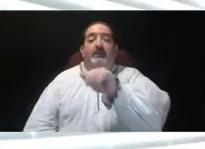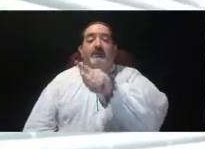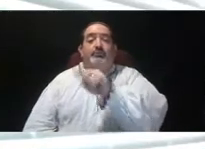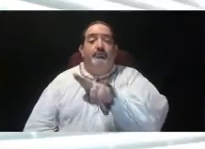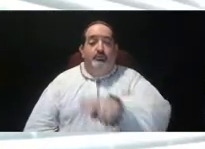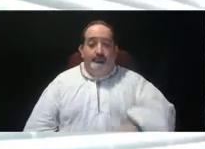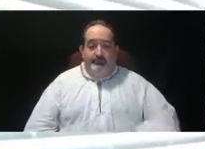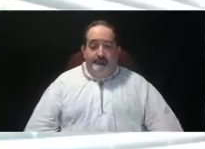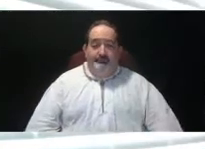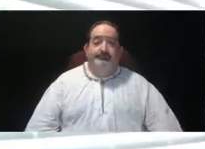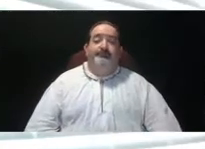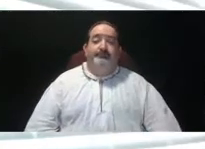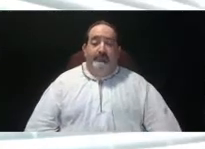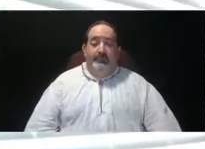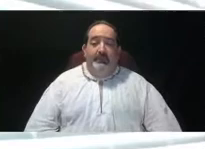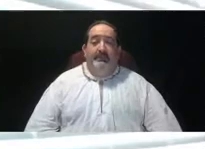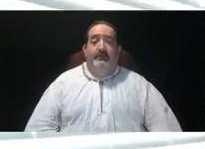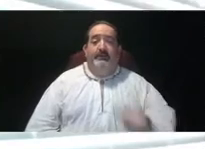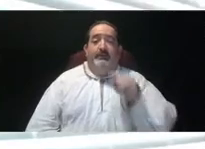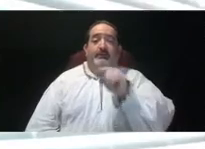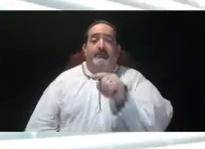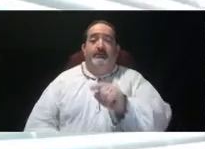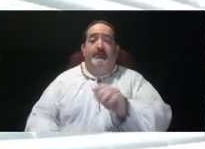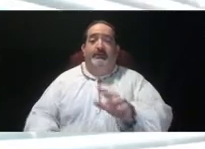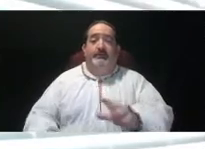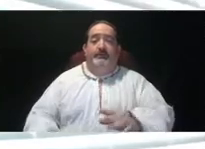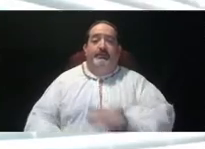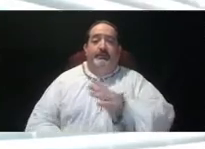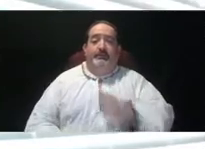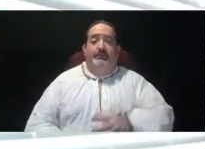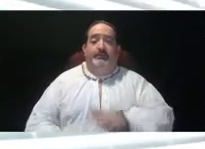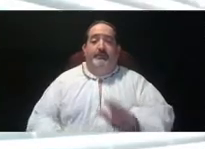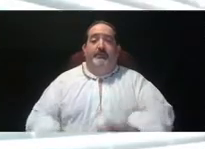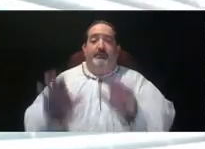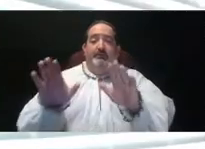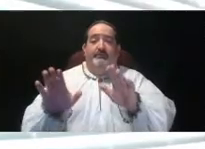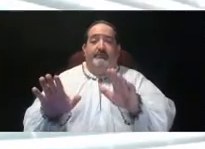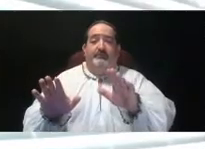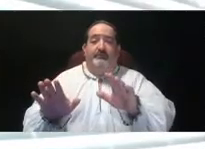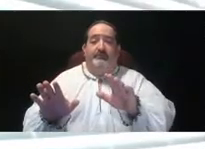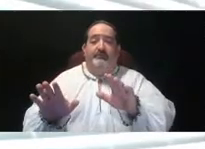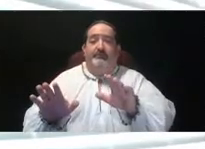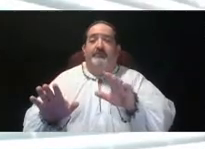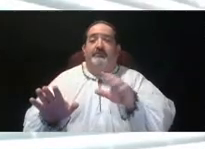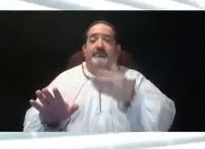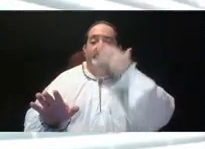Batu, you have made delightful sense for this barony. You're